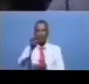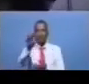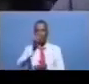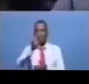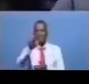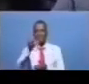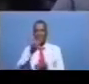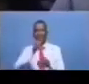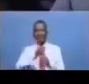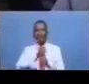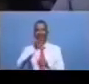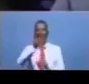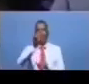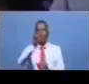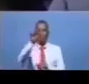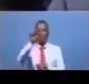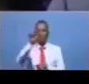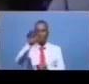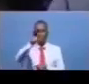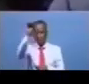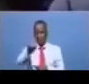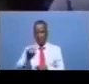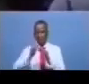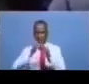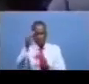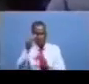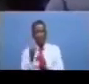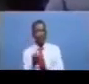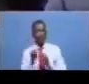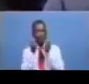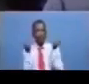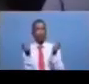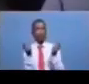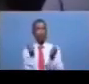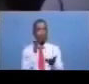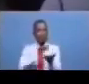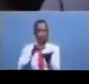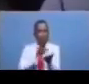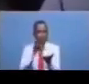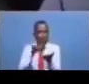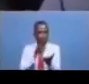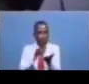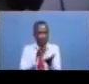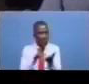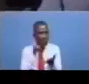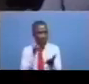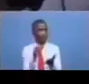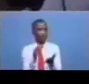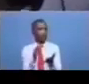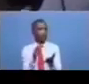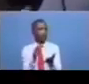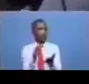6,730,413, constituting 51.5%. We took our calculators and did the same calculation, and we saw that if you divide